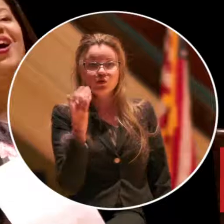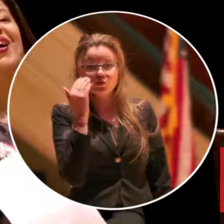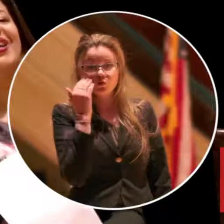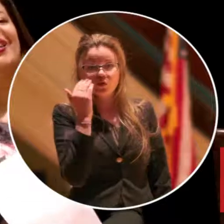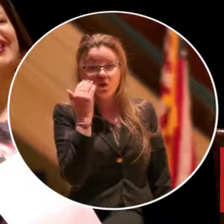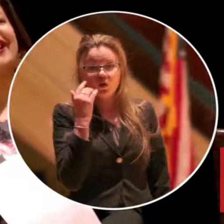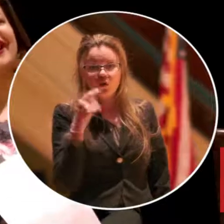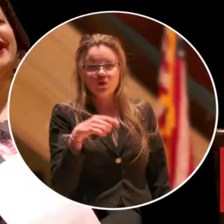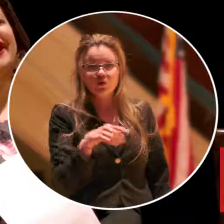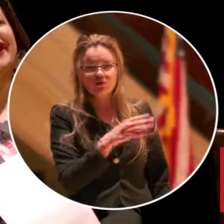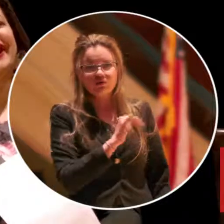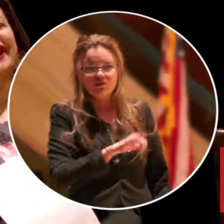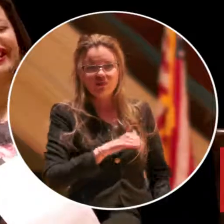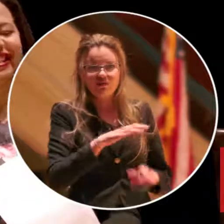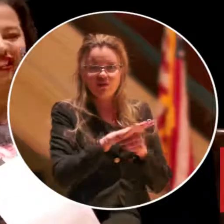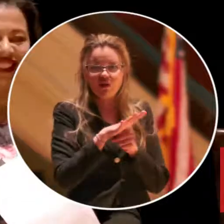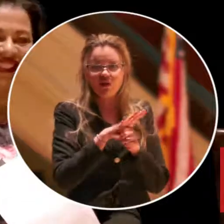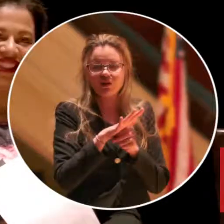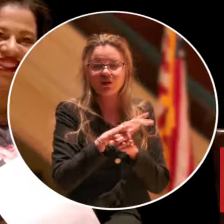house.